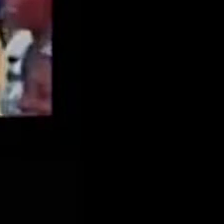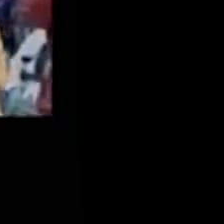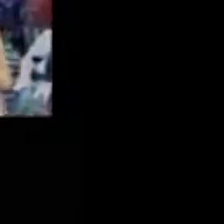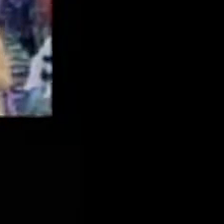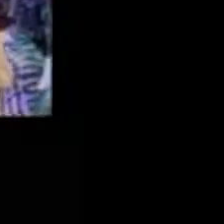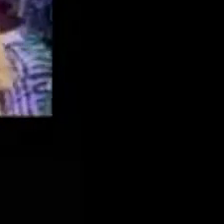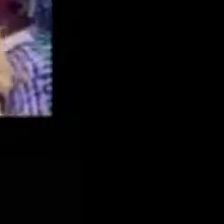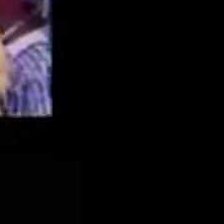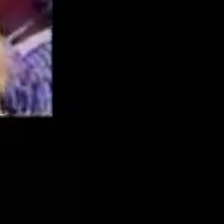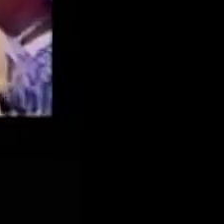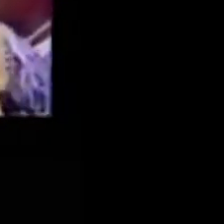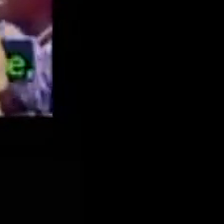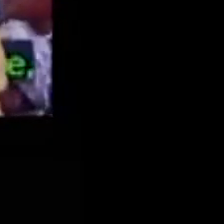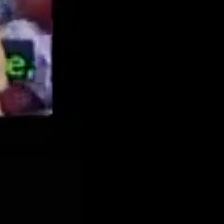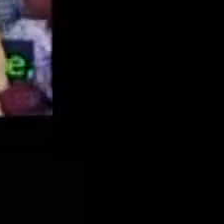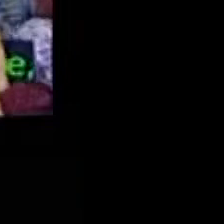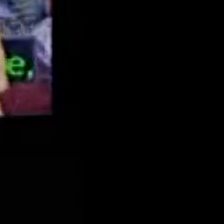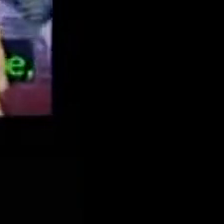is